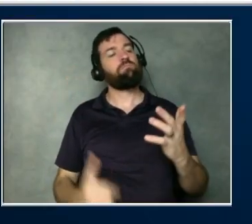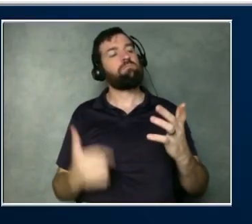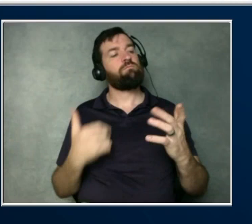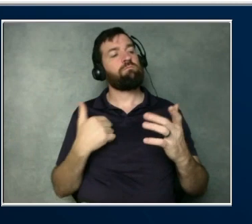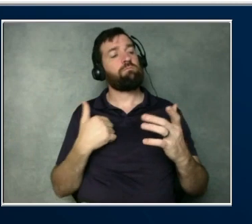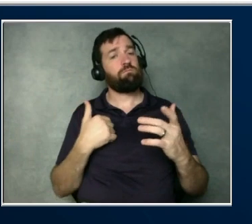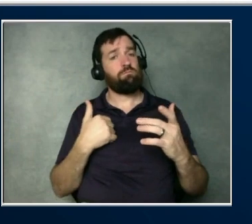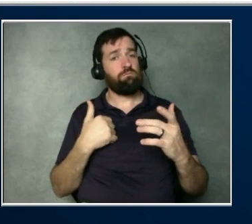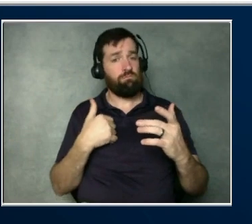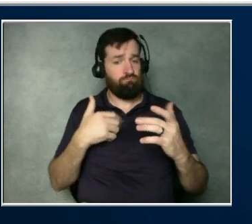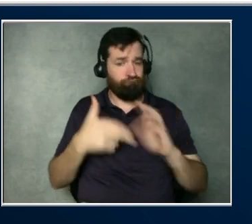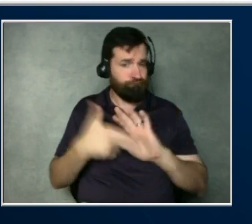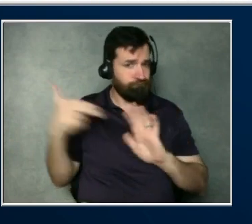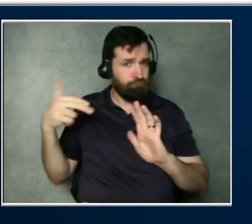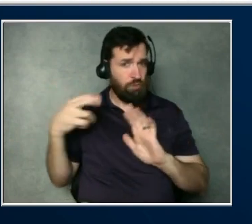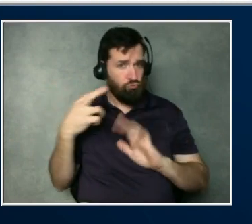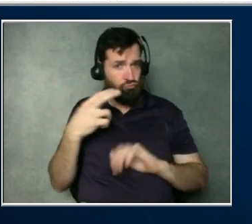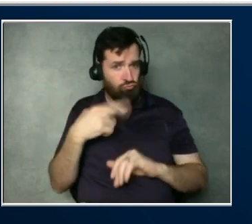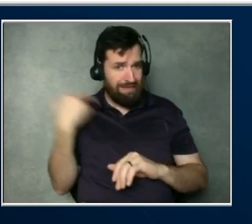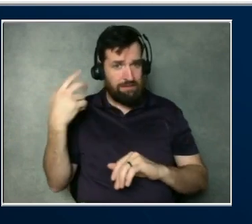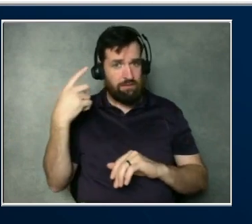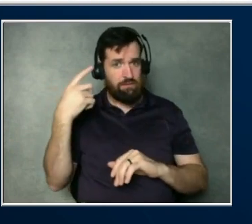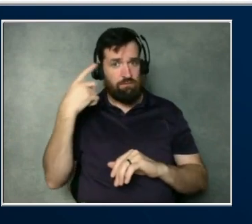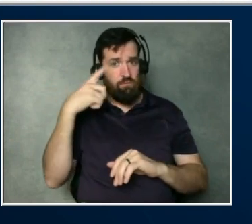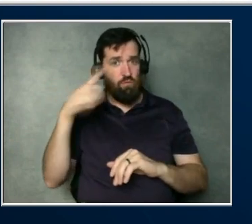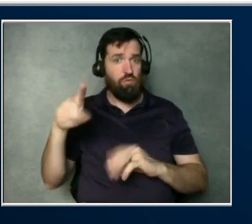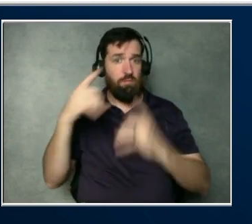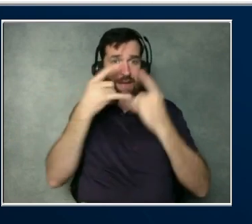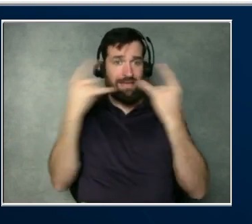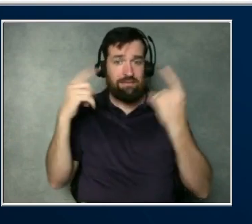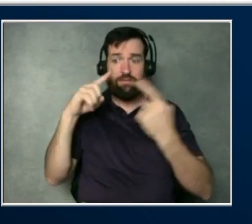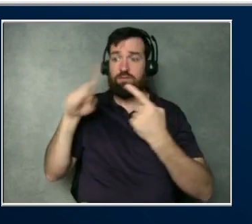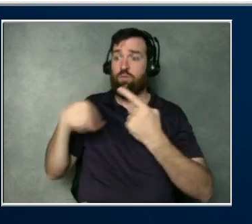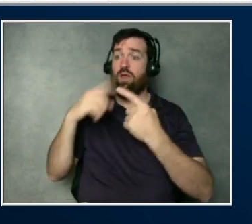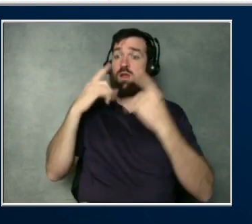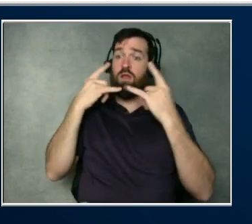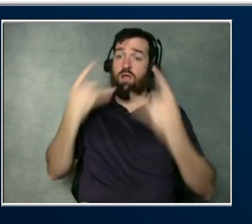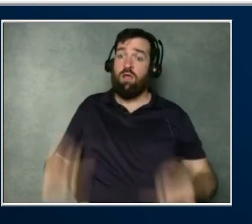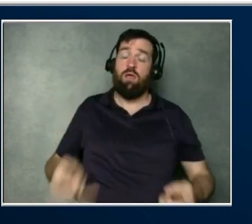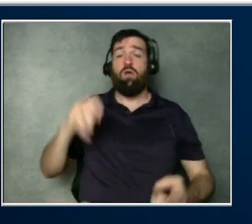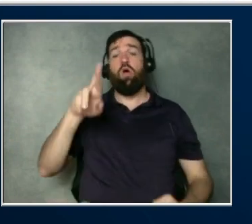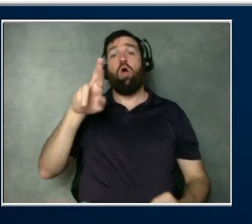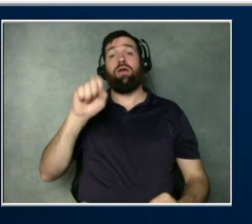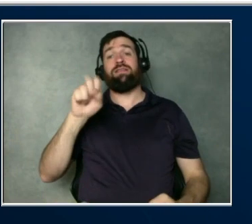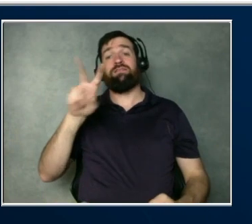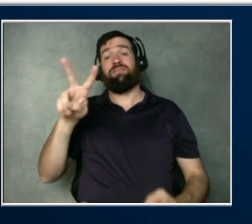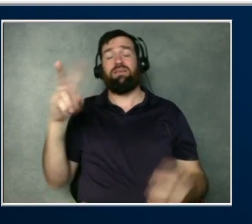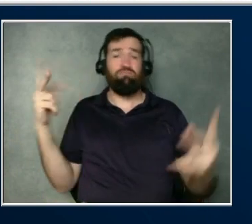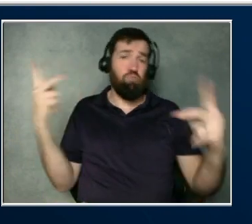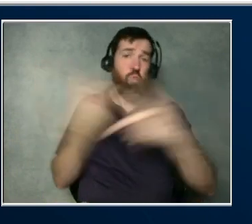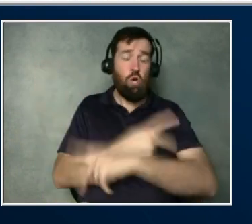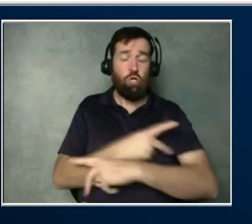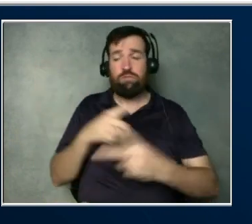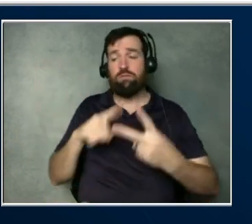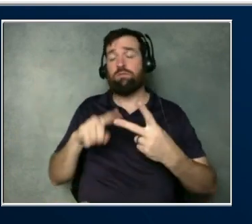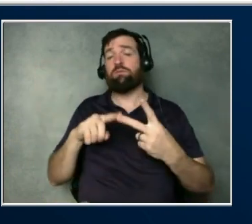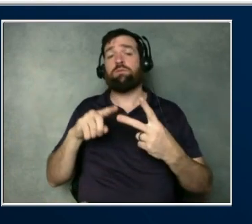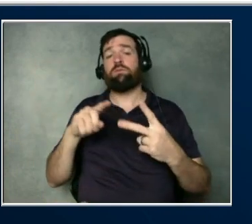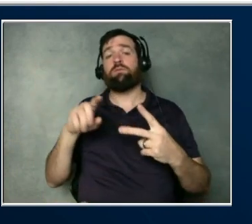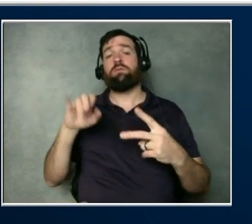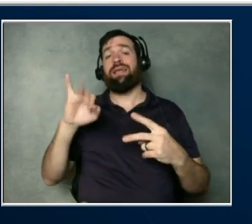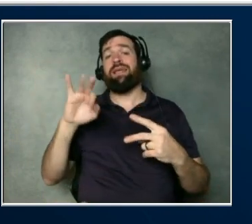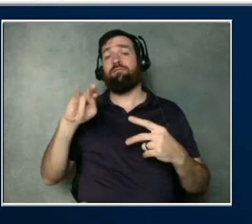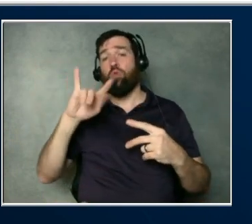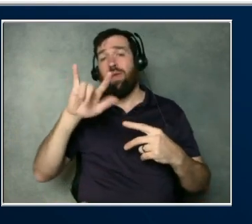because we wore masks, and therefore when we took them off, RSV was more terrible and influenza was more terrible, even though, can I just say it out loud, neither were really that much more